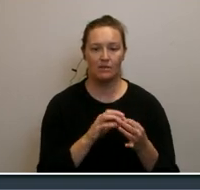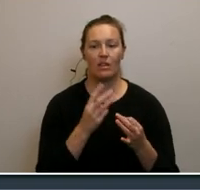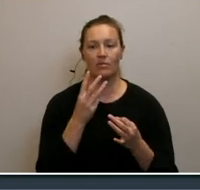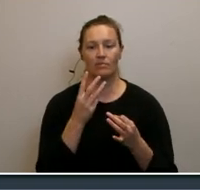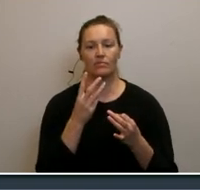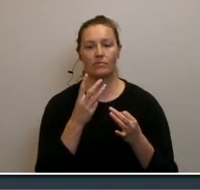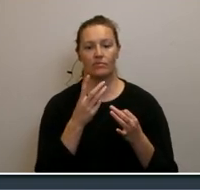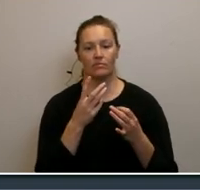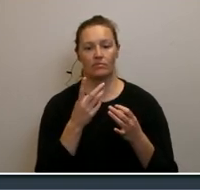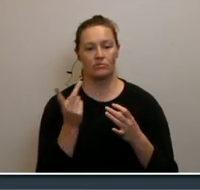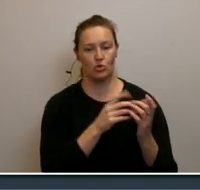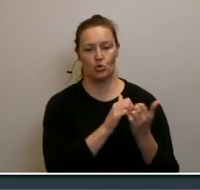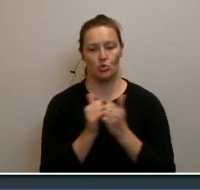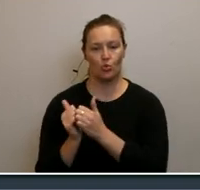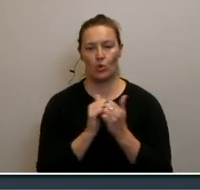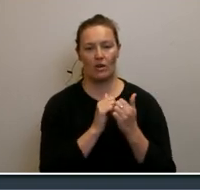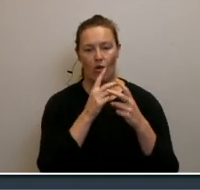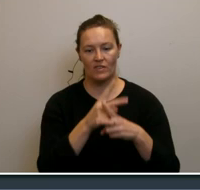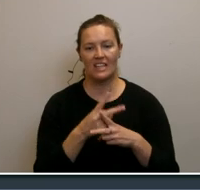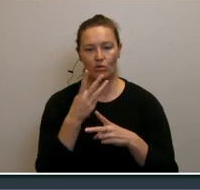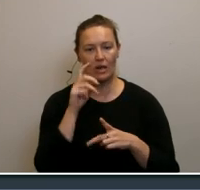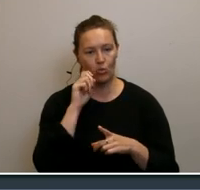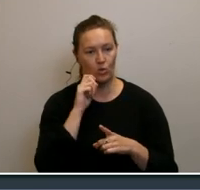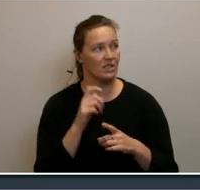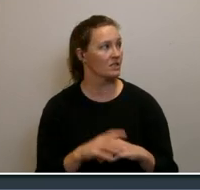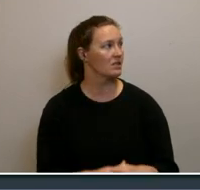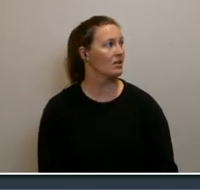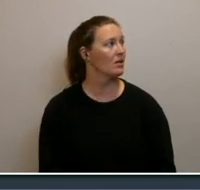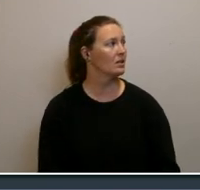oversees the programme of works for Three Waters.